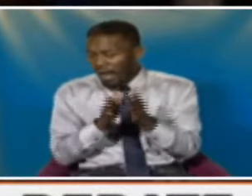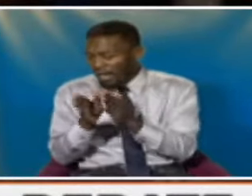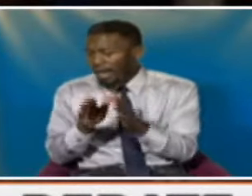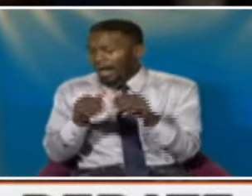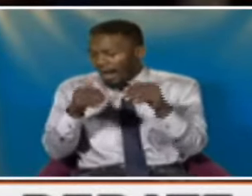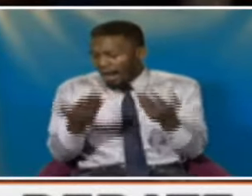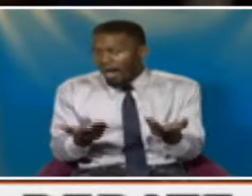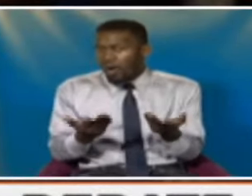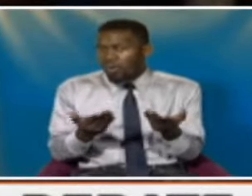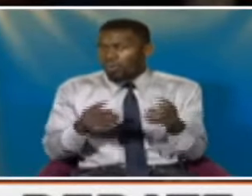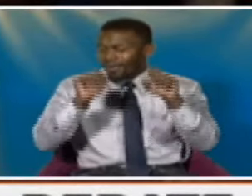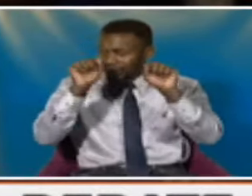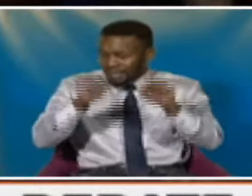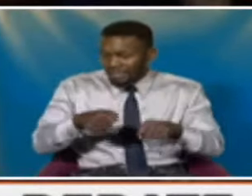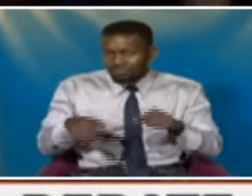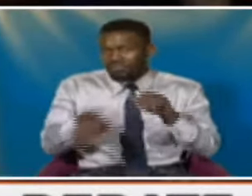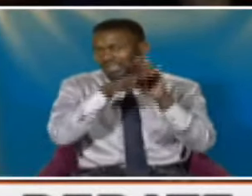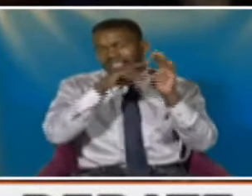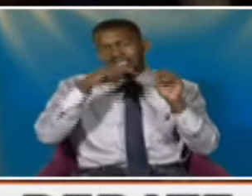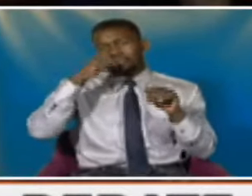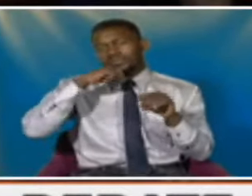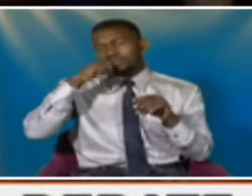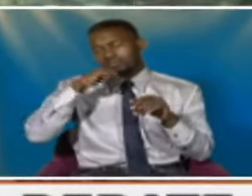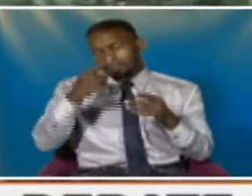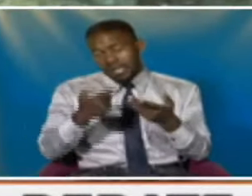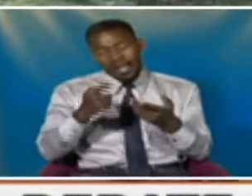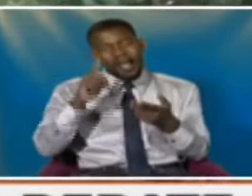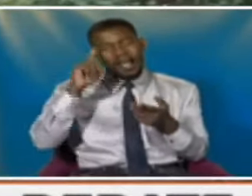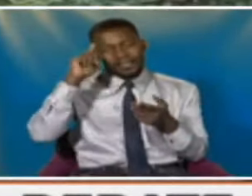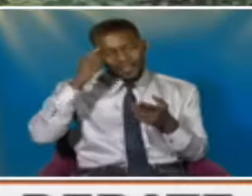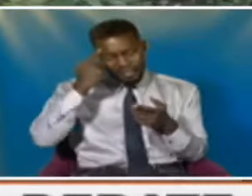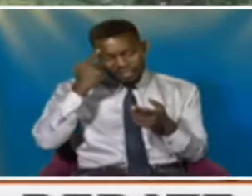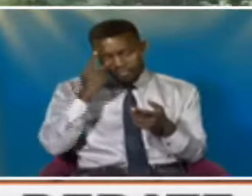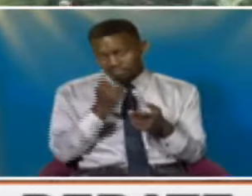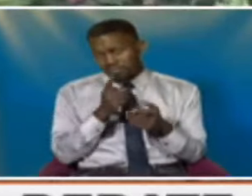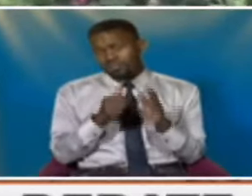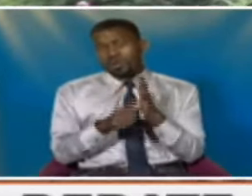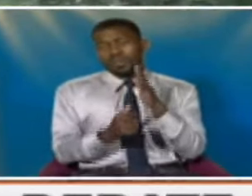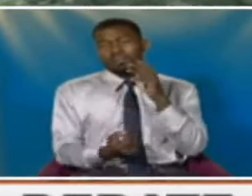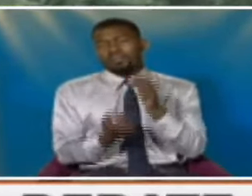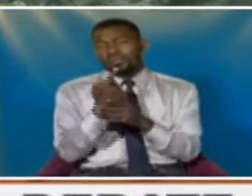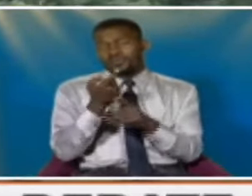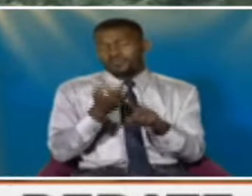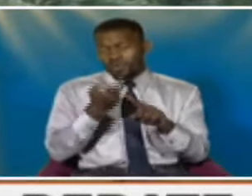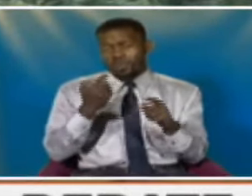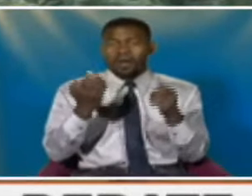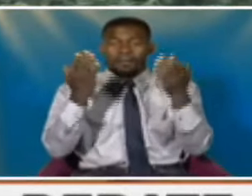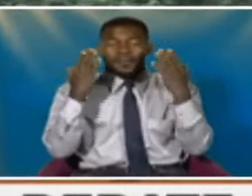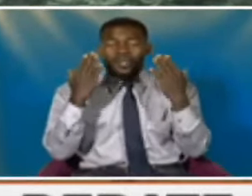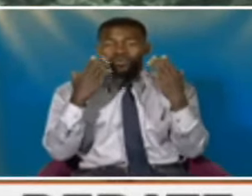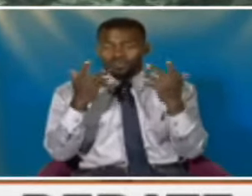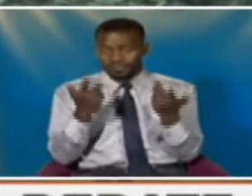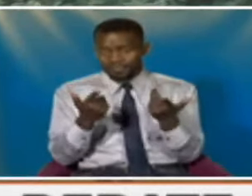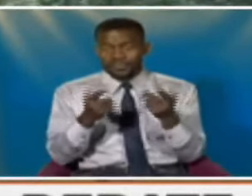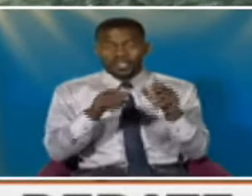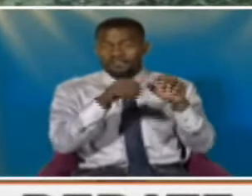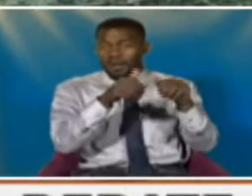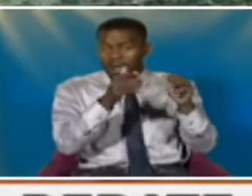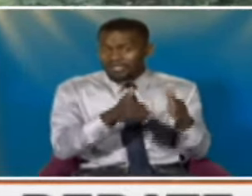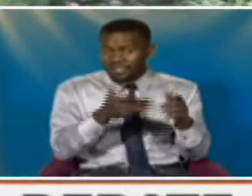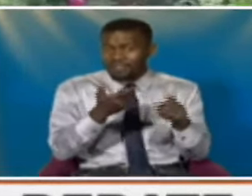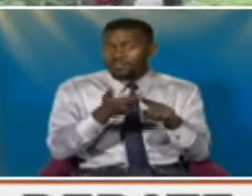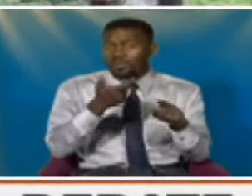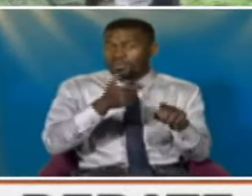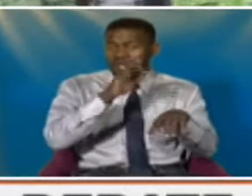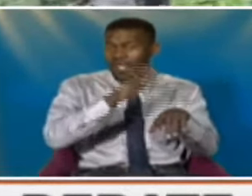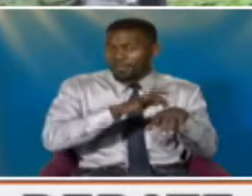Mombasa, na tunafikiri watu wa Meru. On Monday, traders and farmers from Embu Town barricaded the Meru-Nairobi